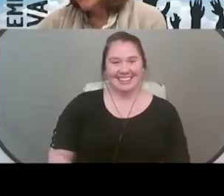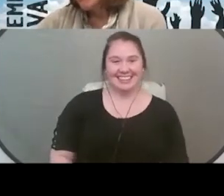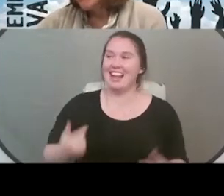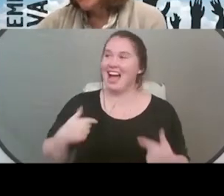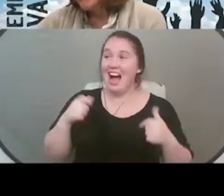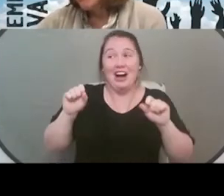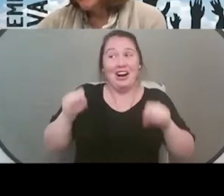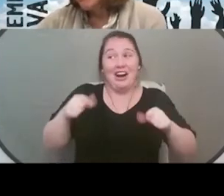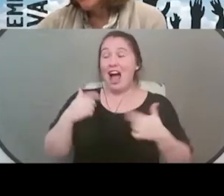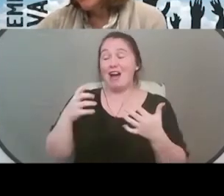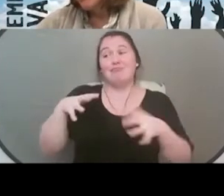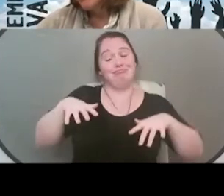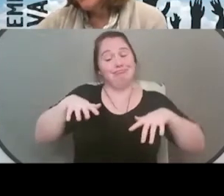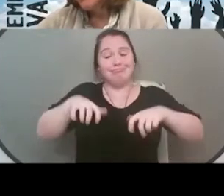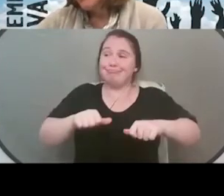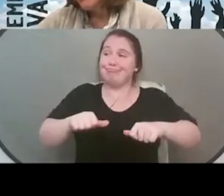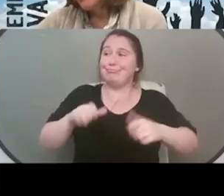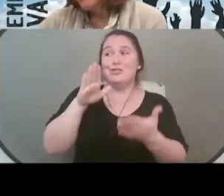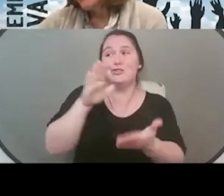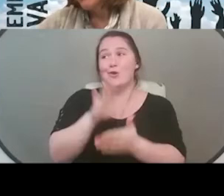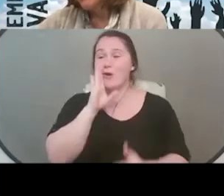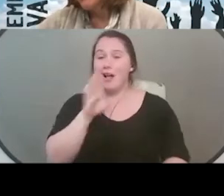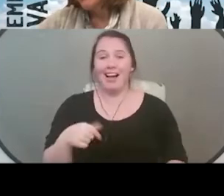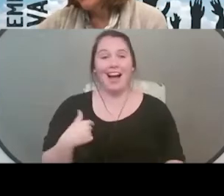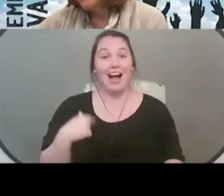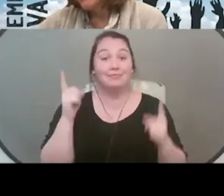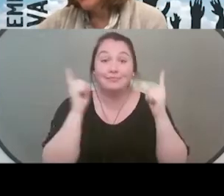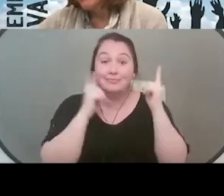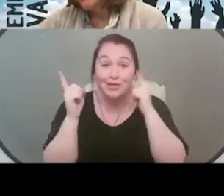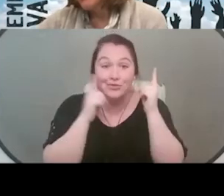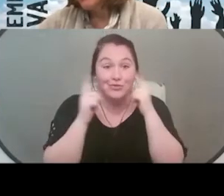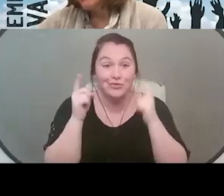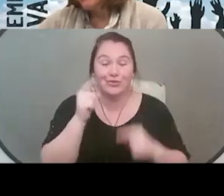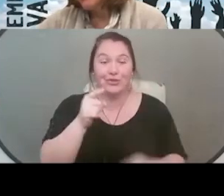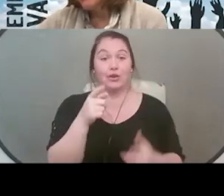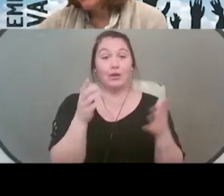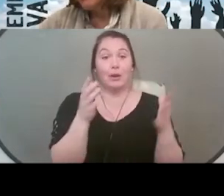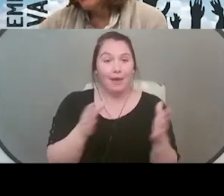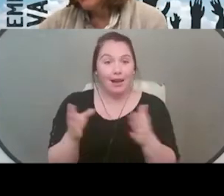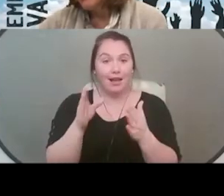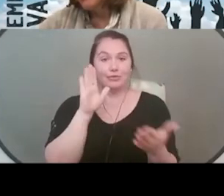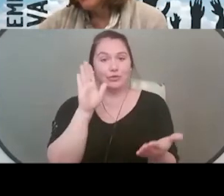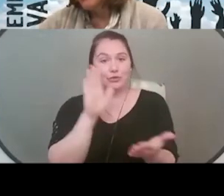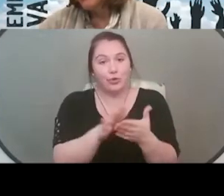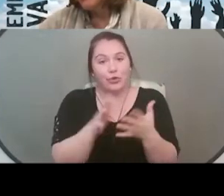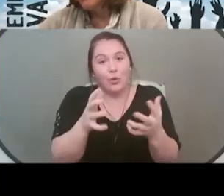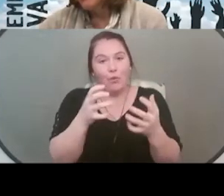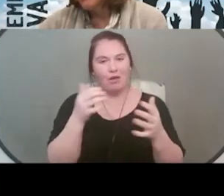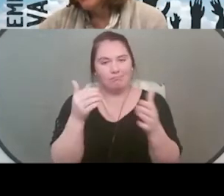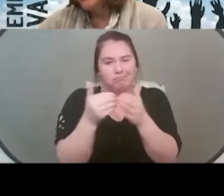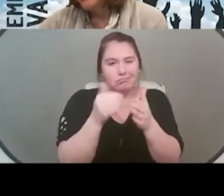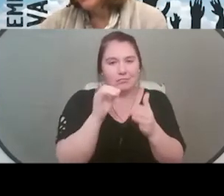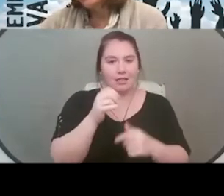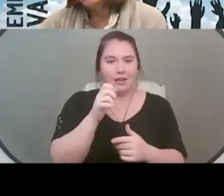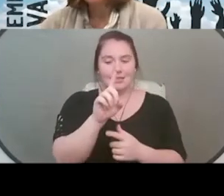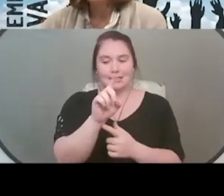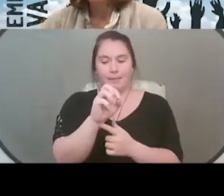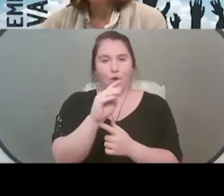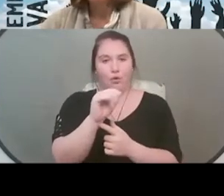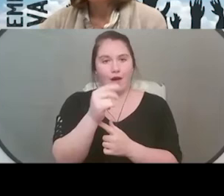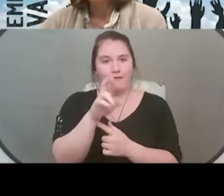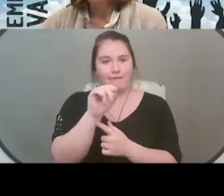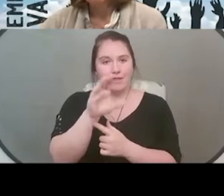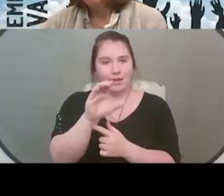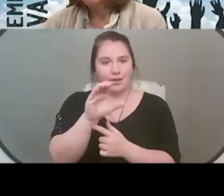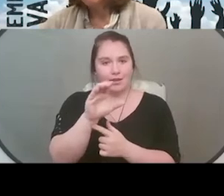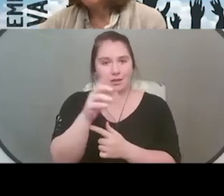school. So I hear you. When you're planning for schools, you want to stay close to those demographic projections. So